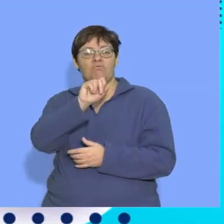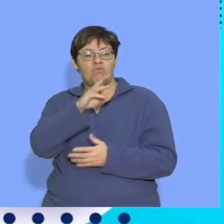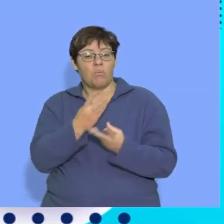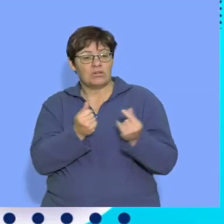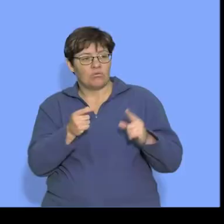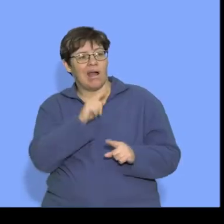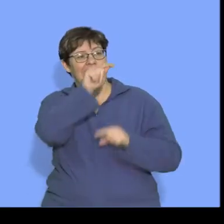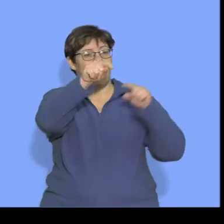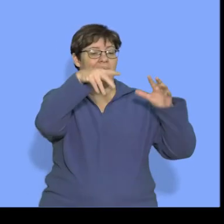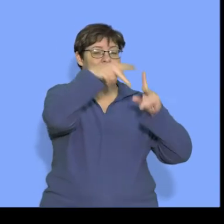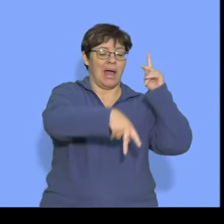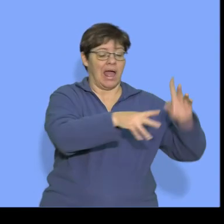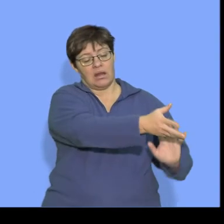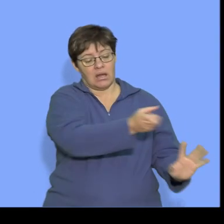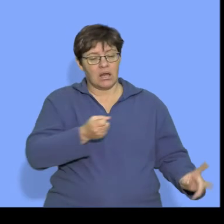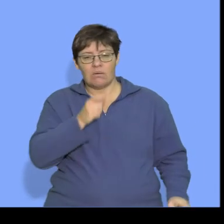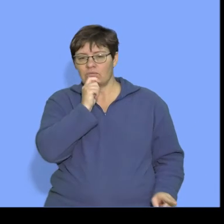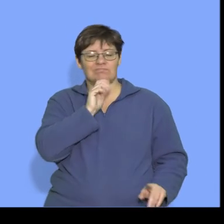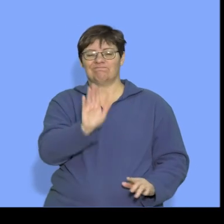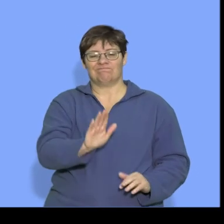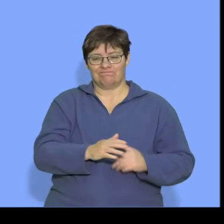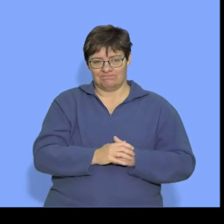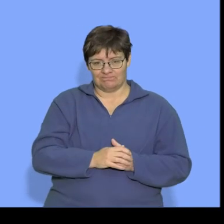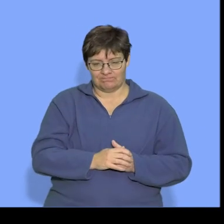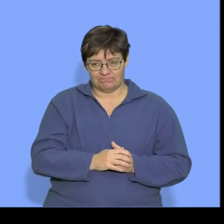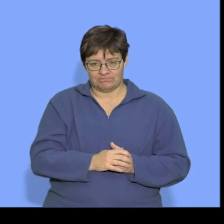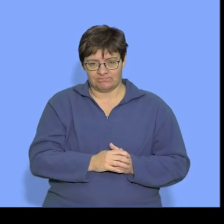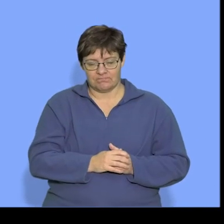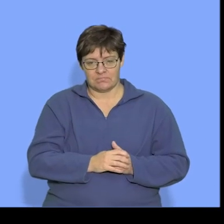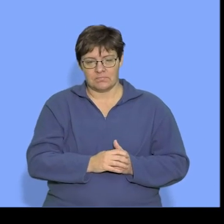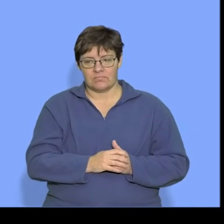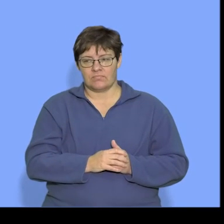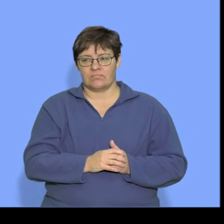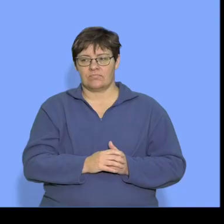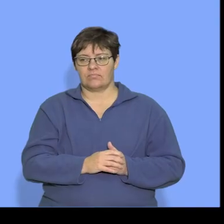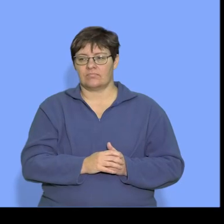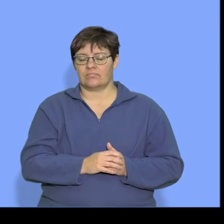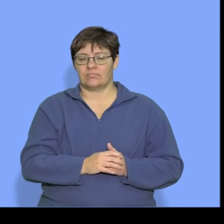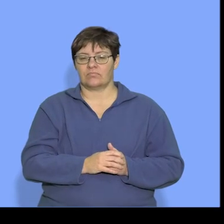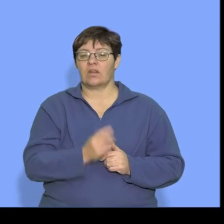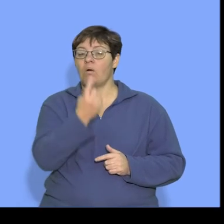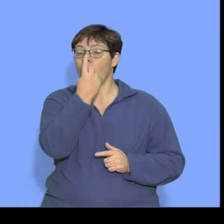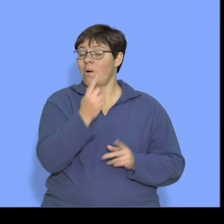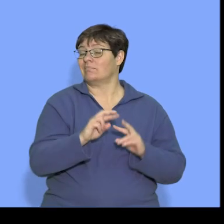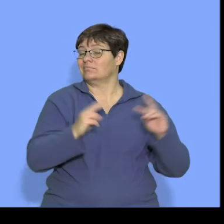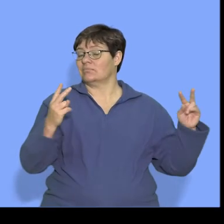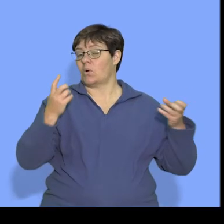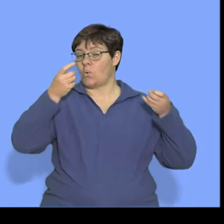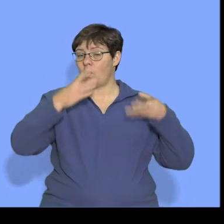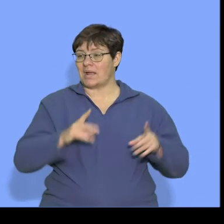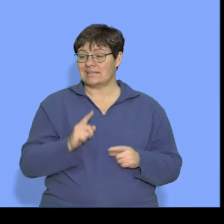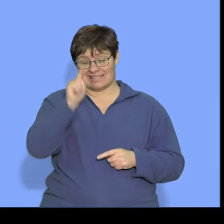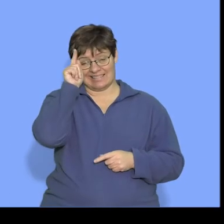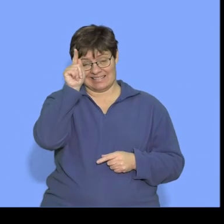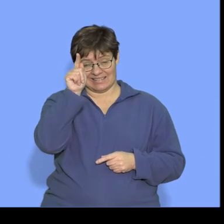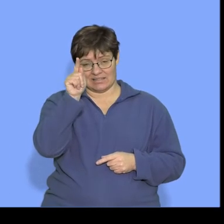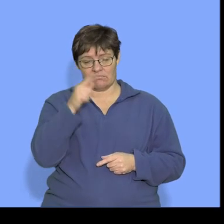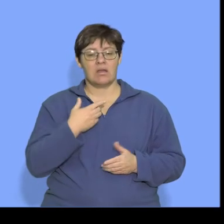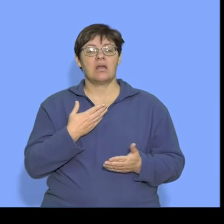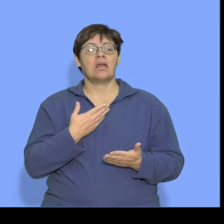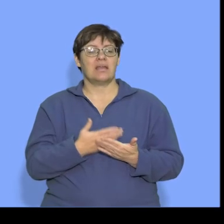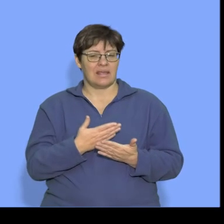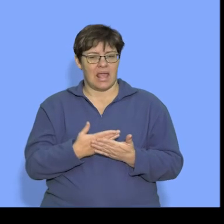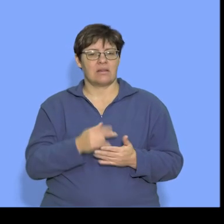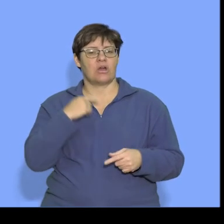them. Right. Name one type of waste in the table above that can be